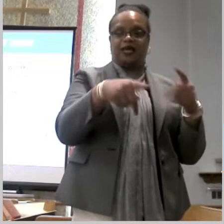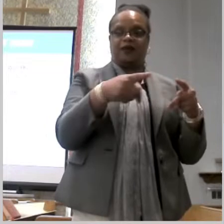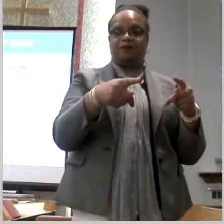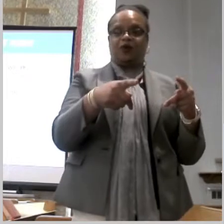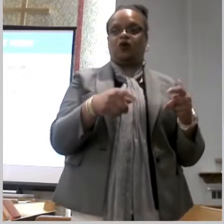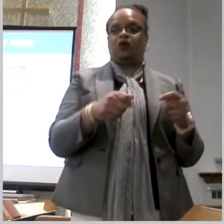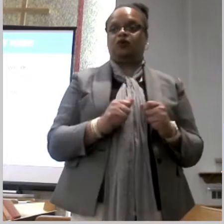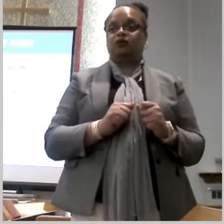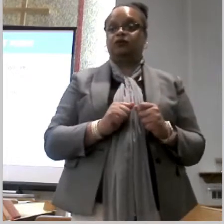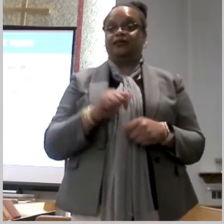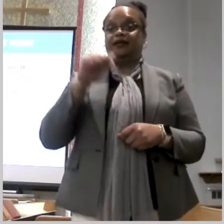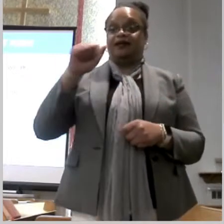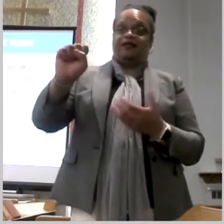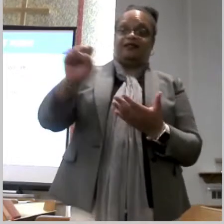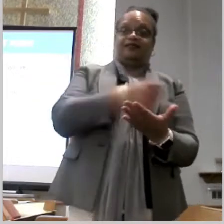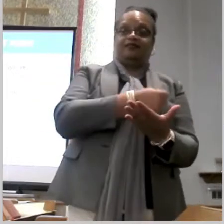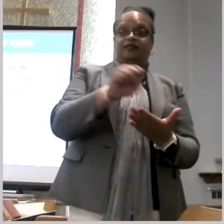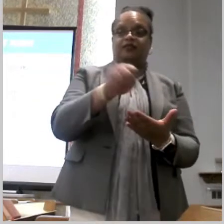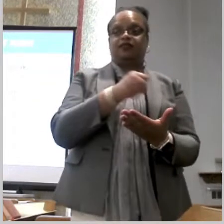all people,